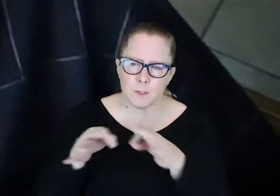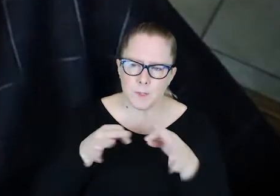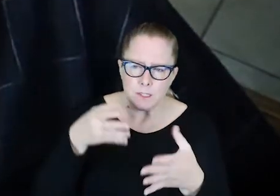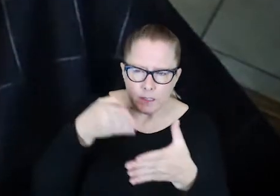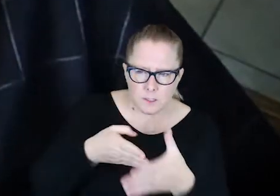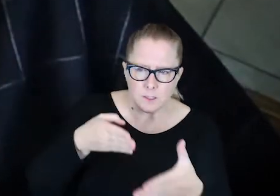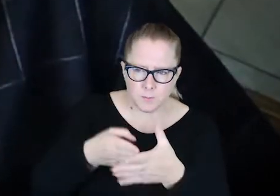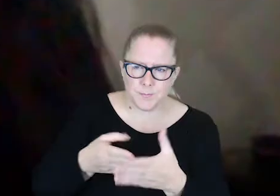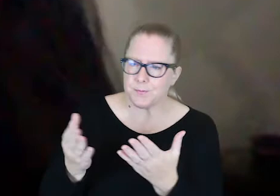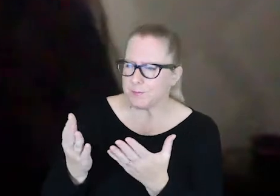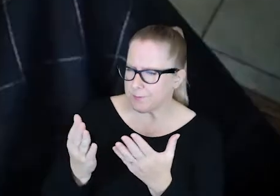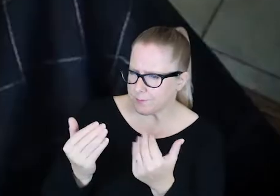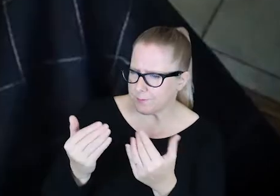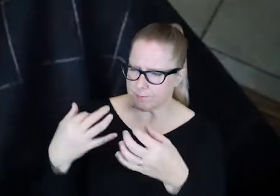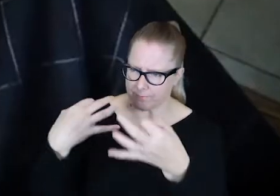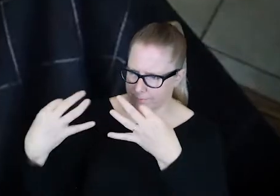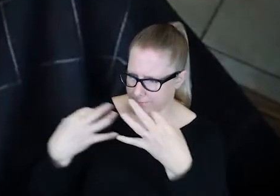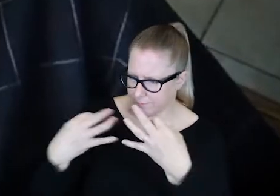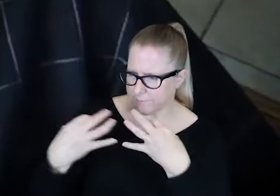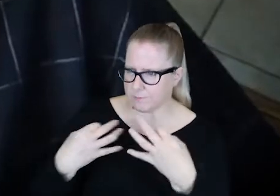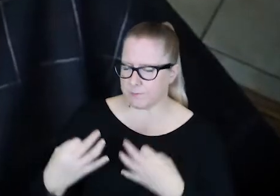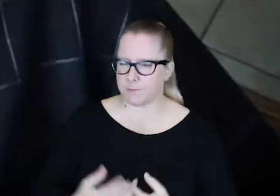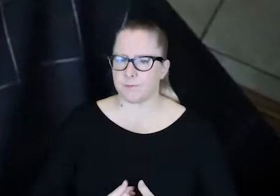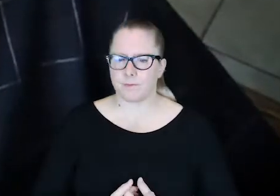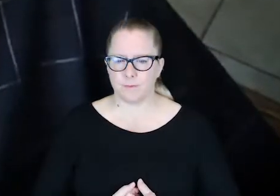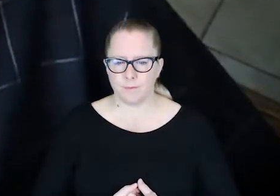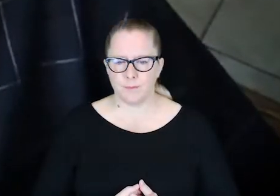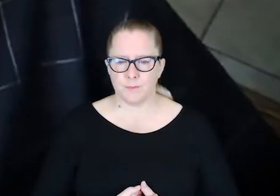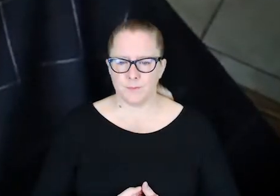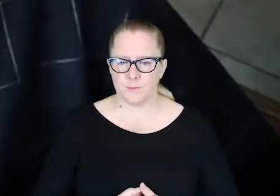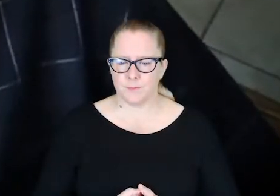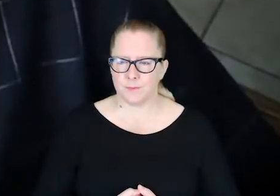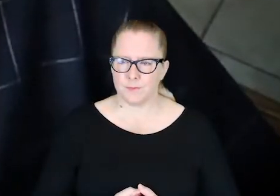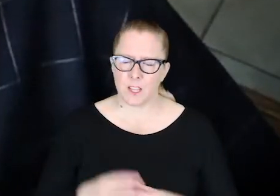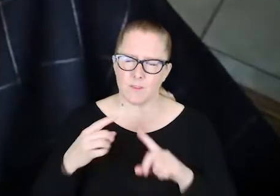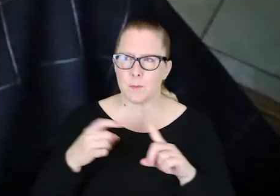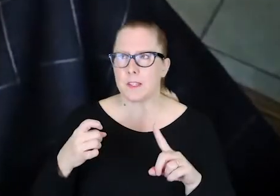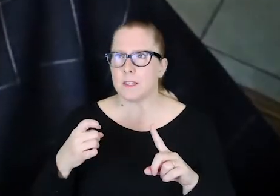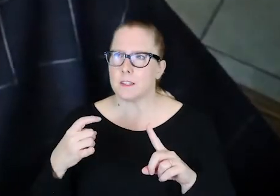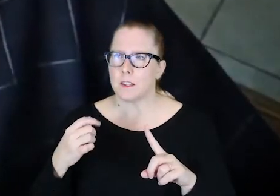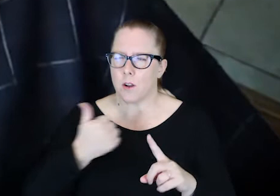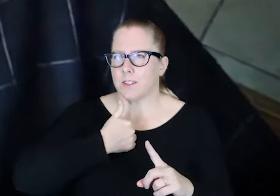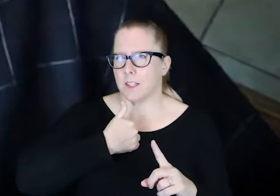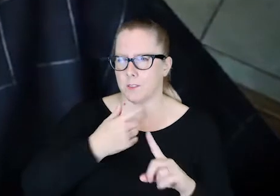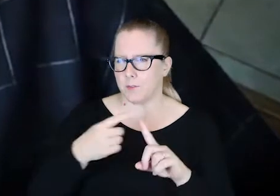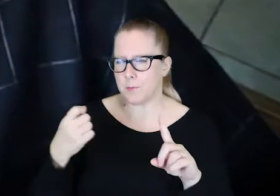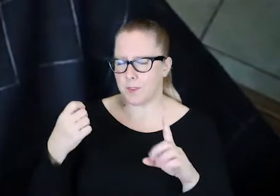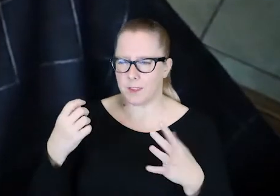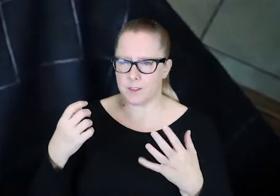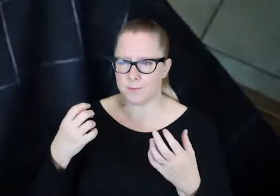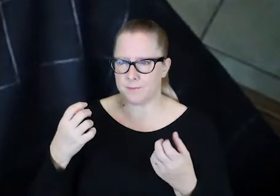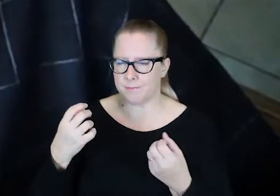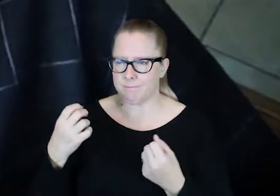discrimination. Tell me a little bit about, I think from an activist perspective, we oftentimes try